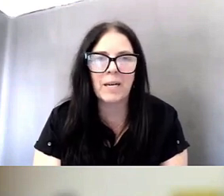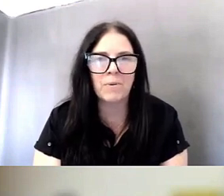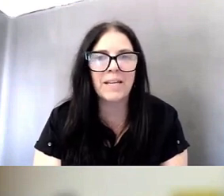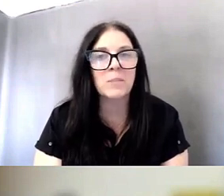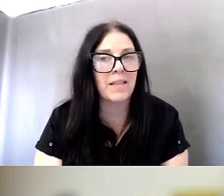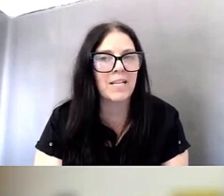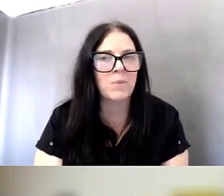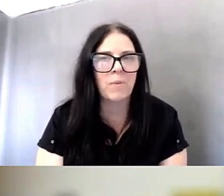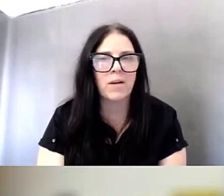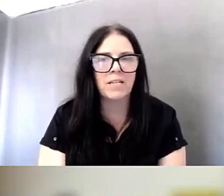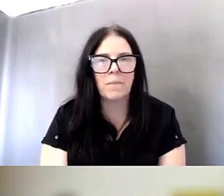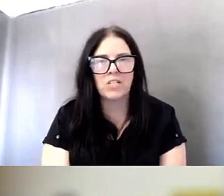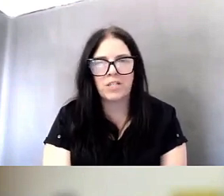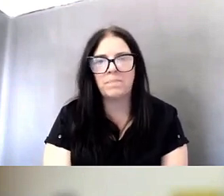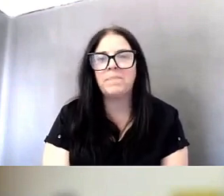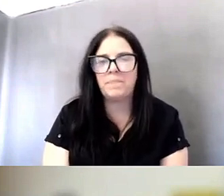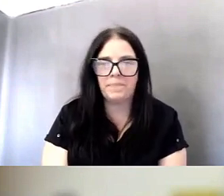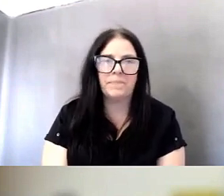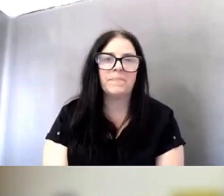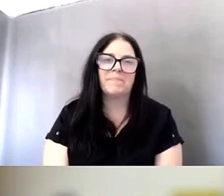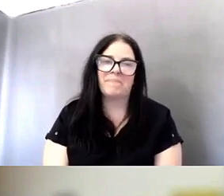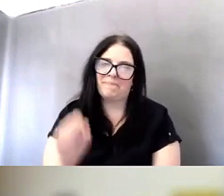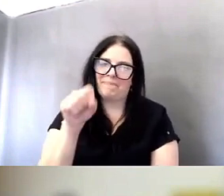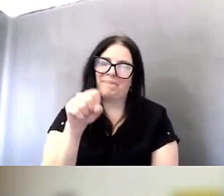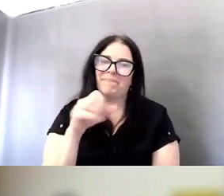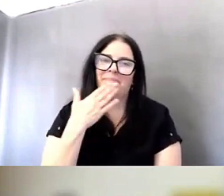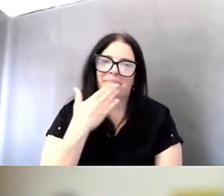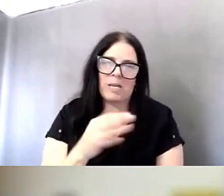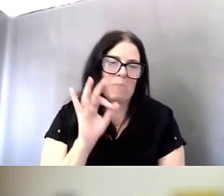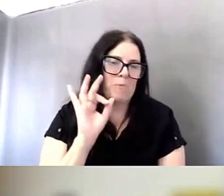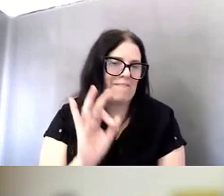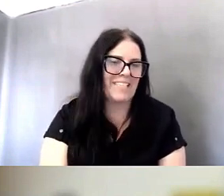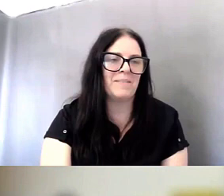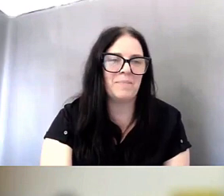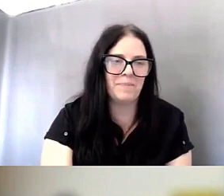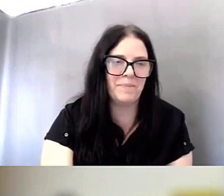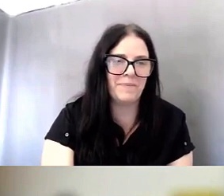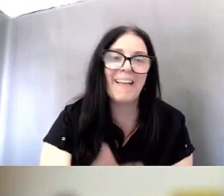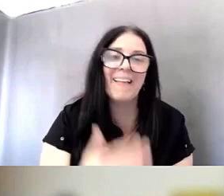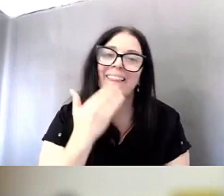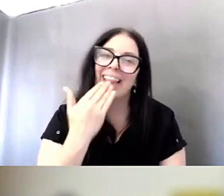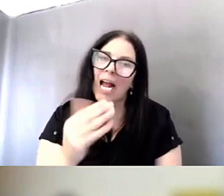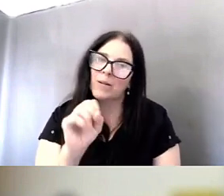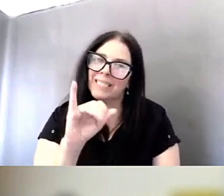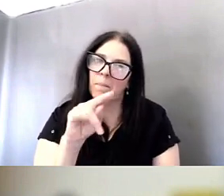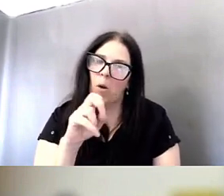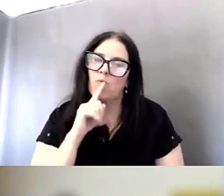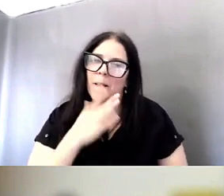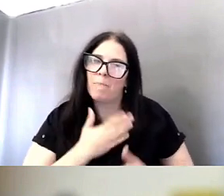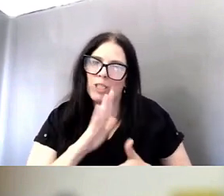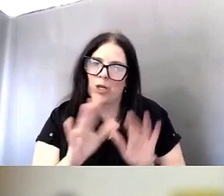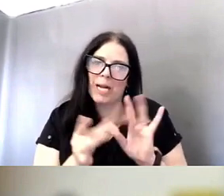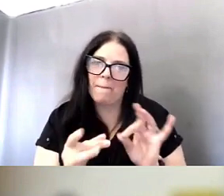find a couple things, but that's one I wanted to mention. perfect. Thank you, Simone. Really appreciate it.